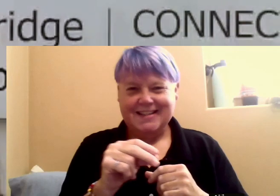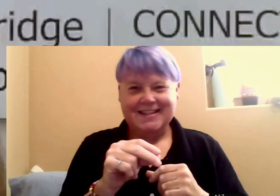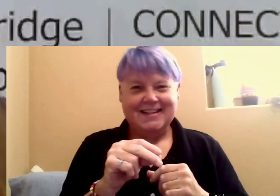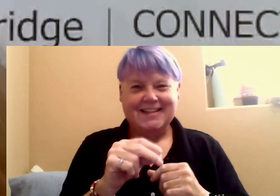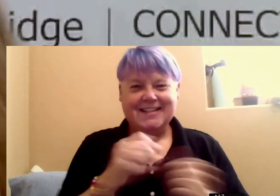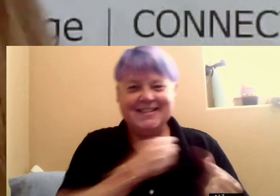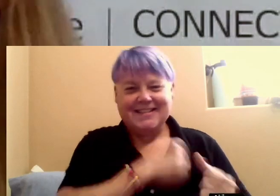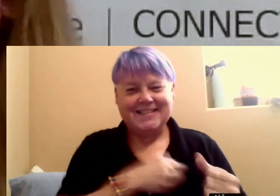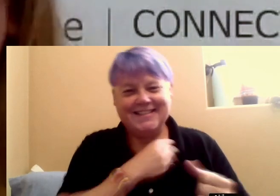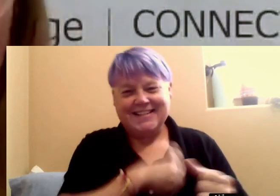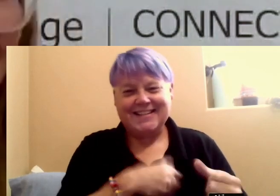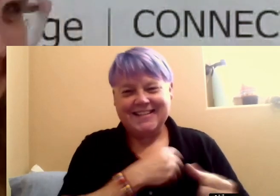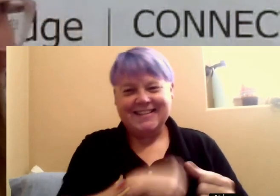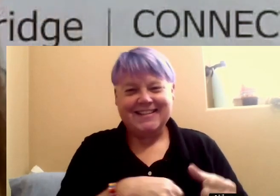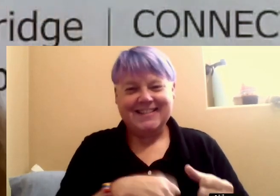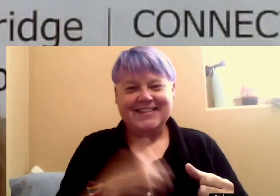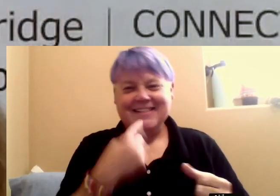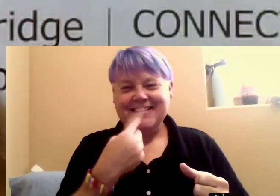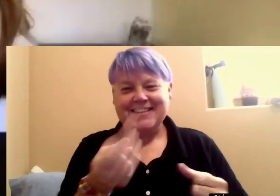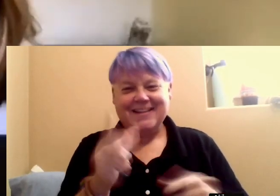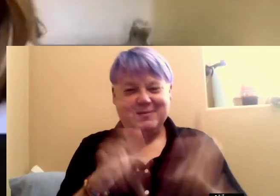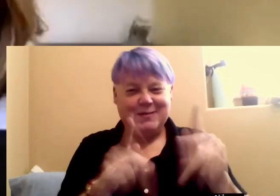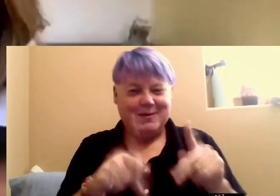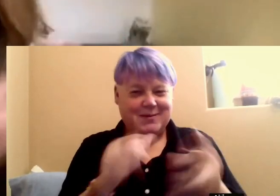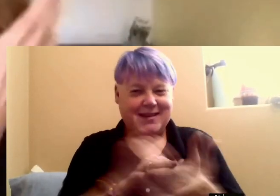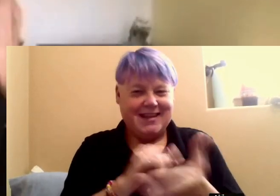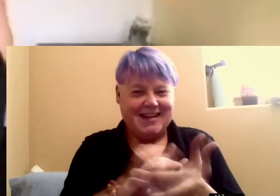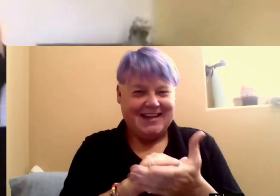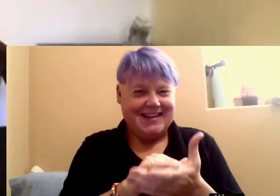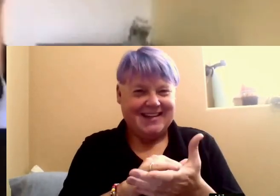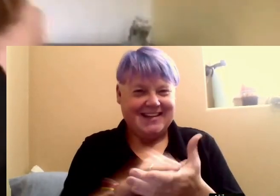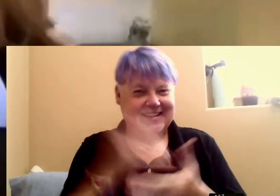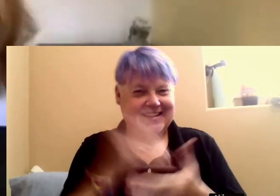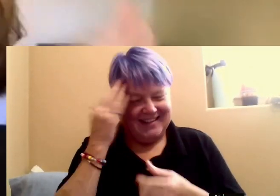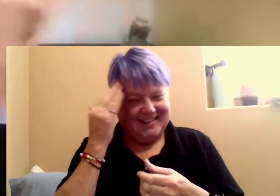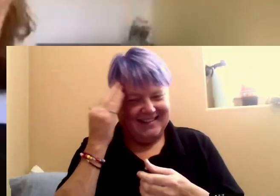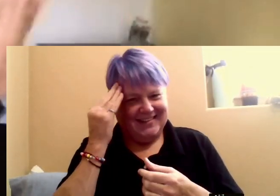Sorry. When I tell people that, I know.